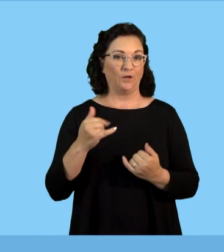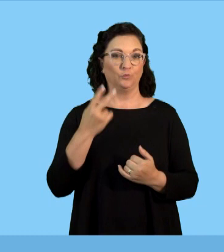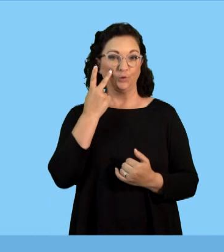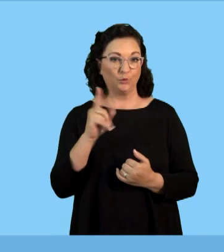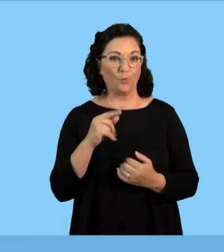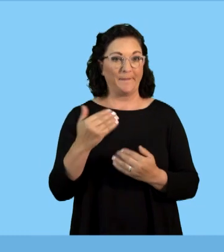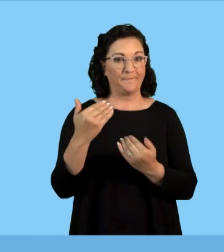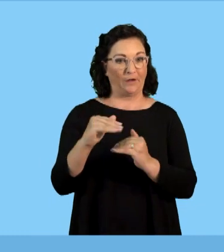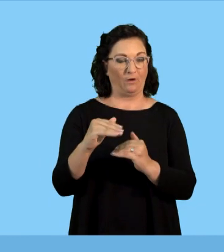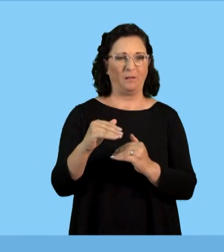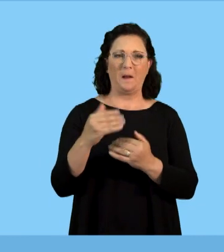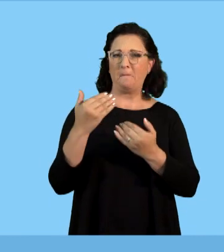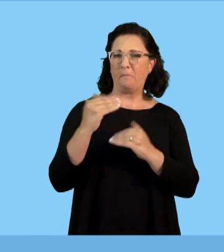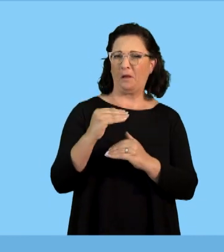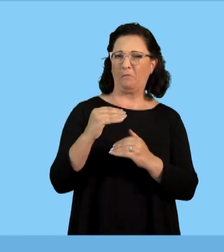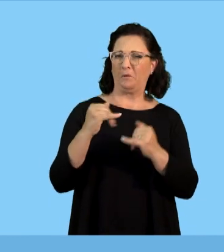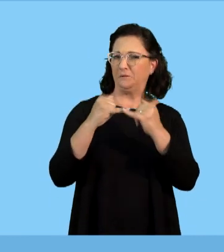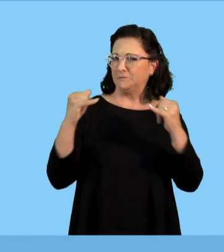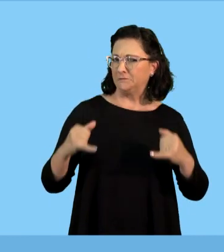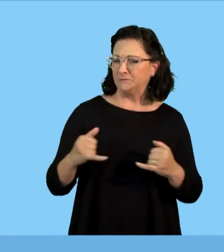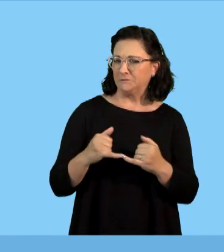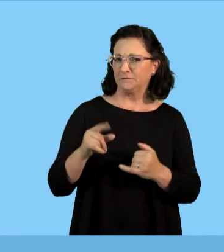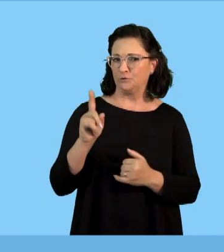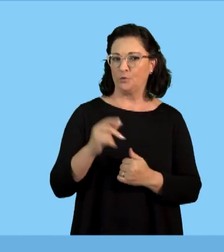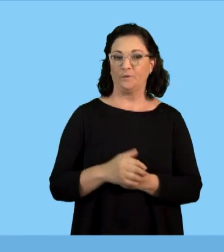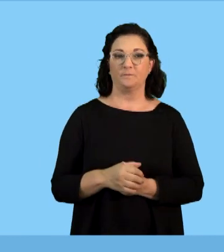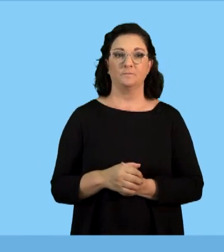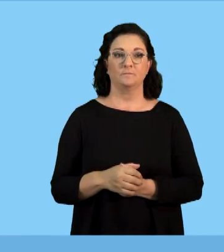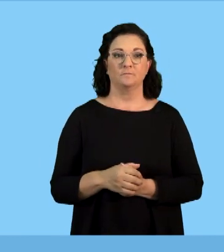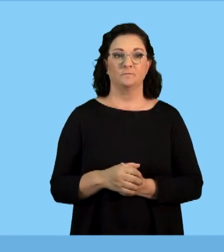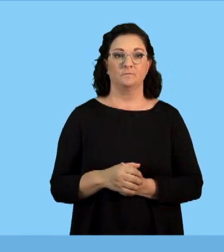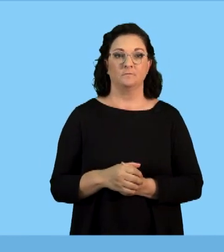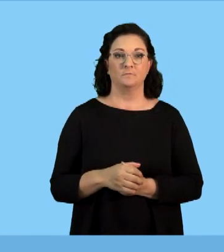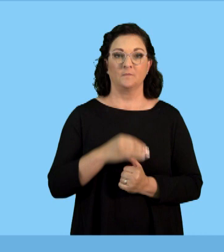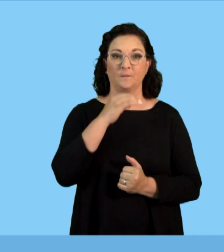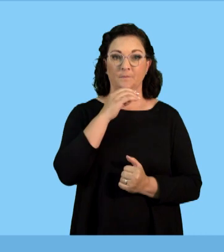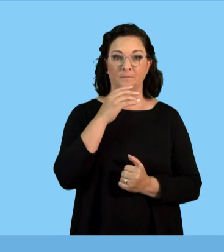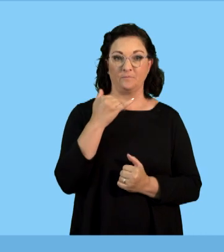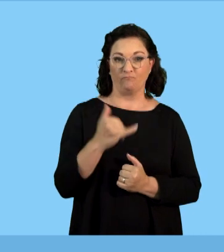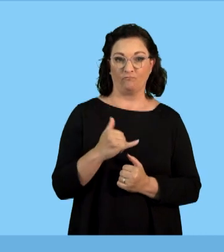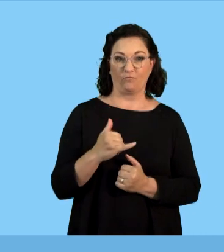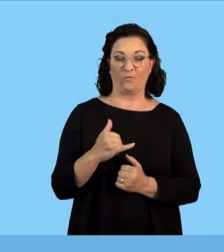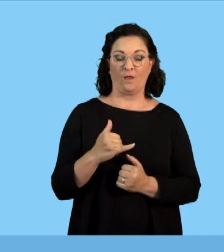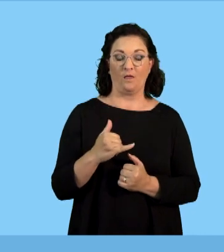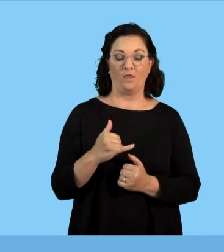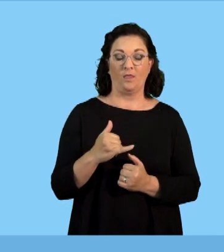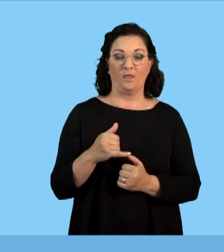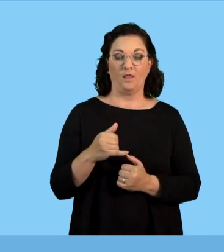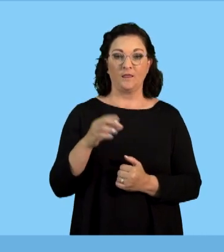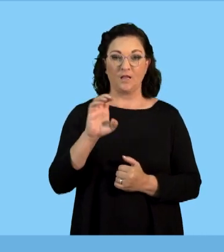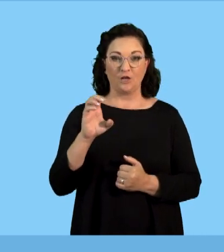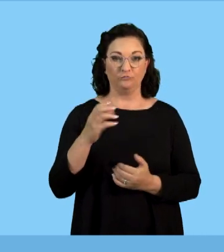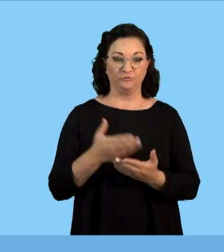at the parallel circuit. Now, what is a parallel circuit? Now, that's a circuit in which offers more than one way for the electrons to